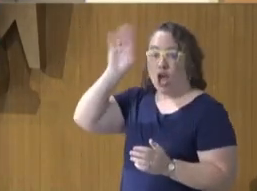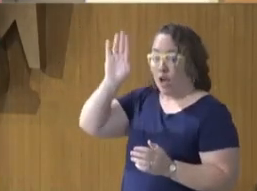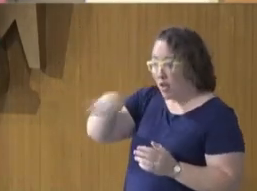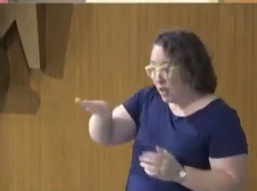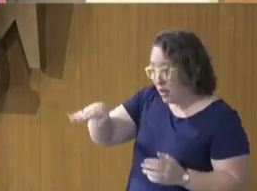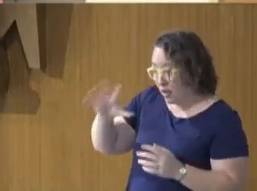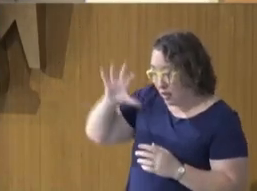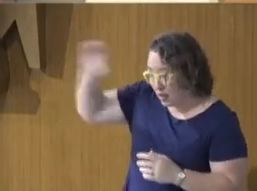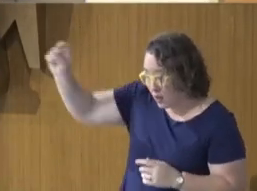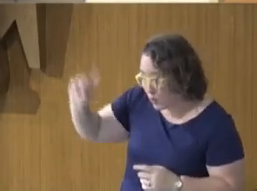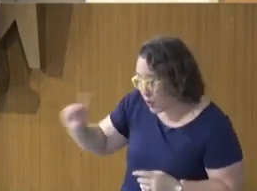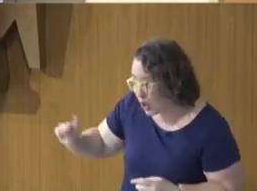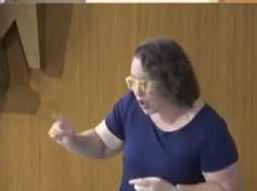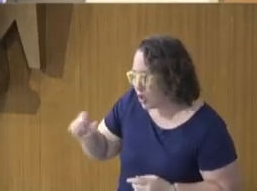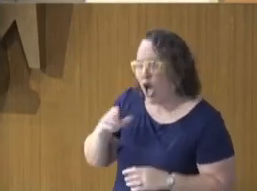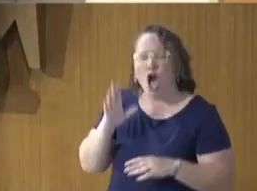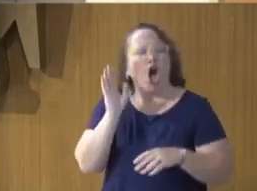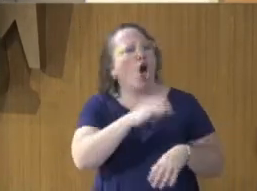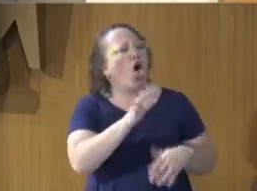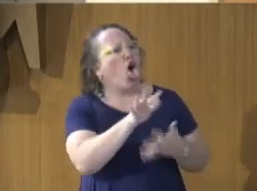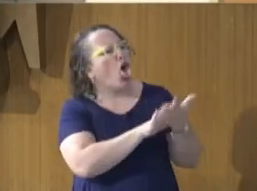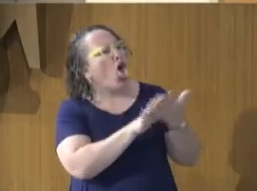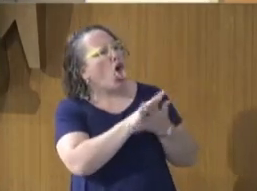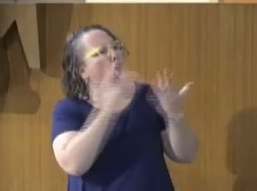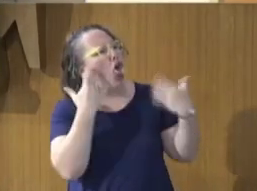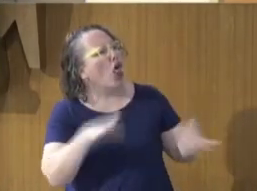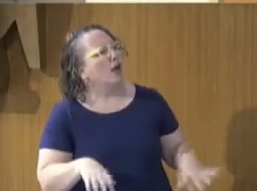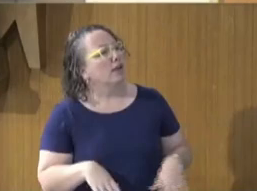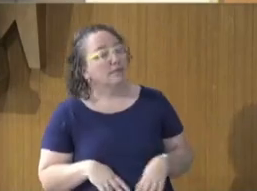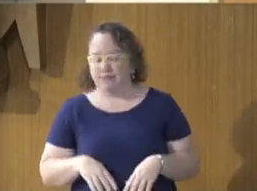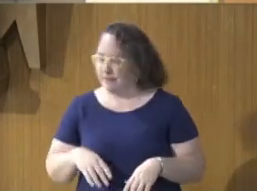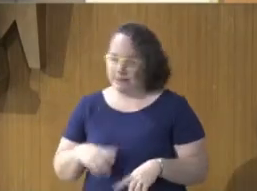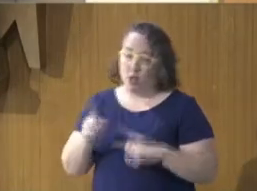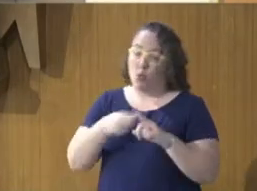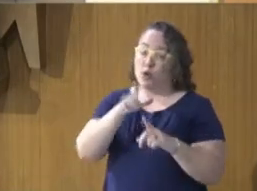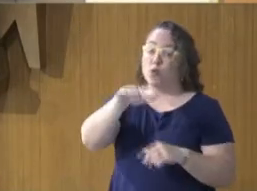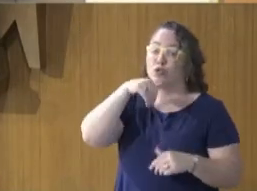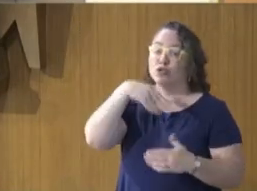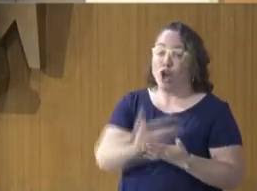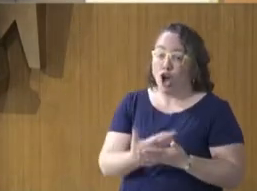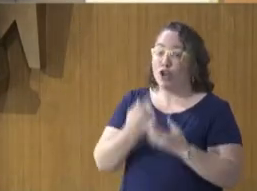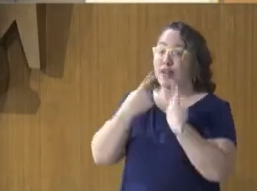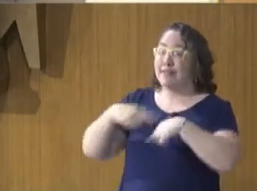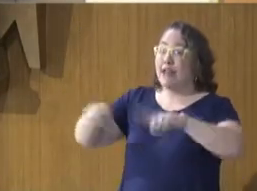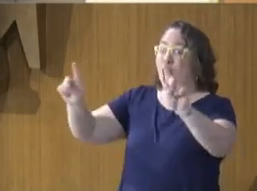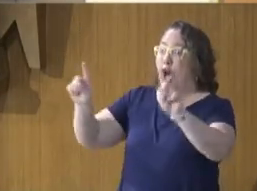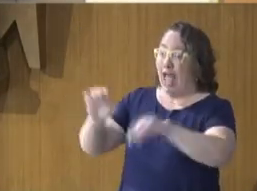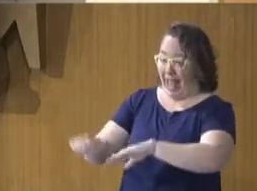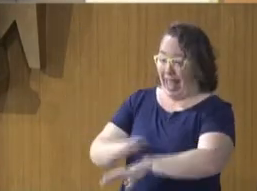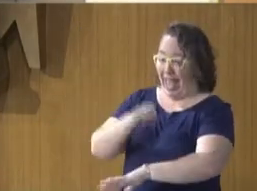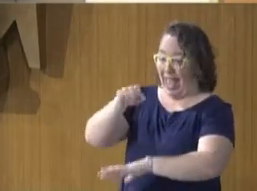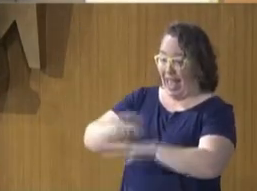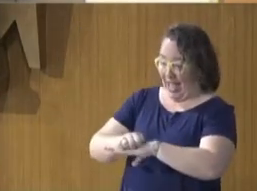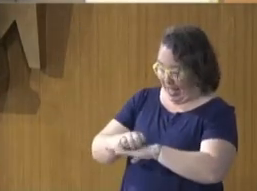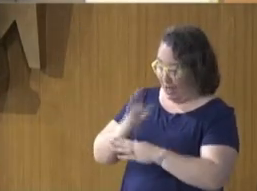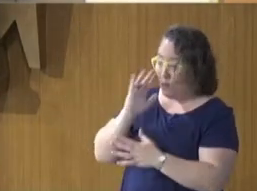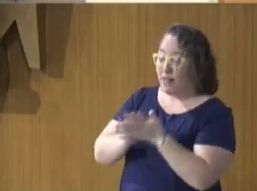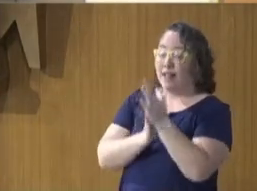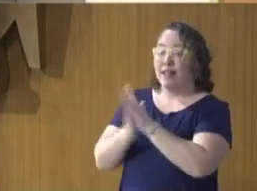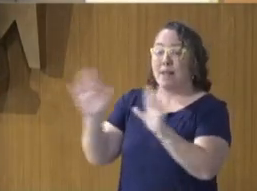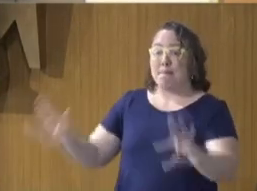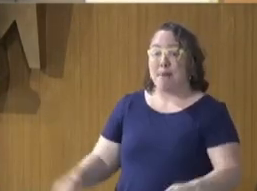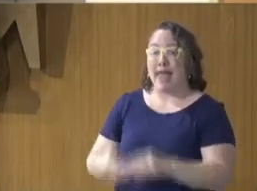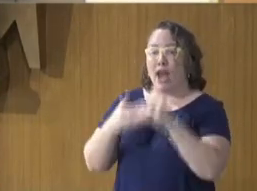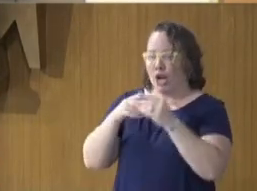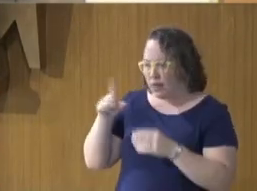out the door, you don't want them to be vague. And when your daughter announces she's engaged and she's going to be married, and you